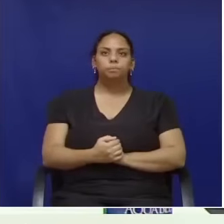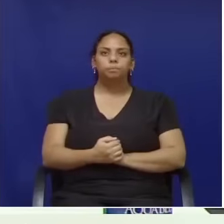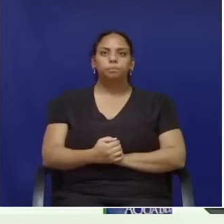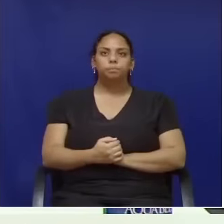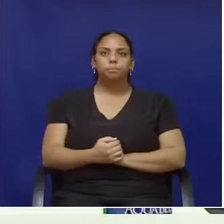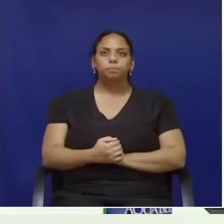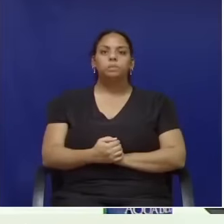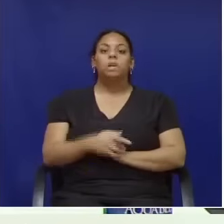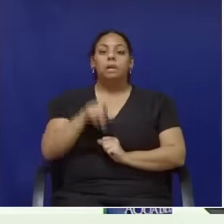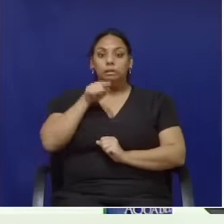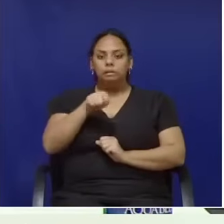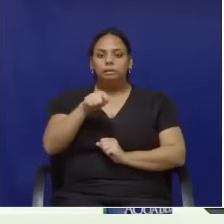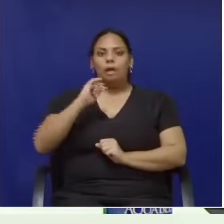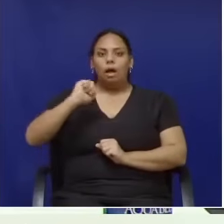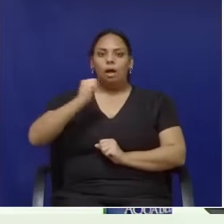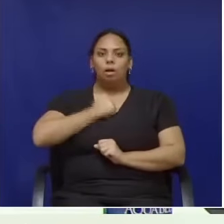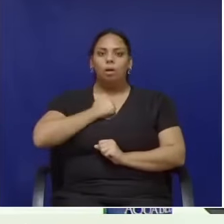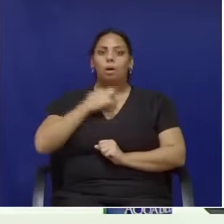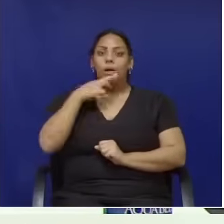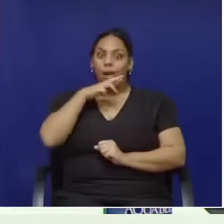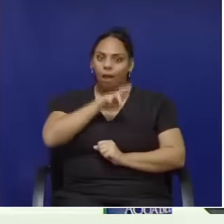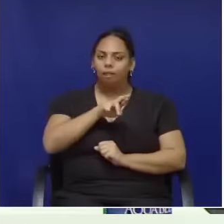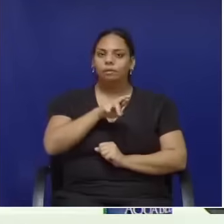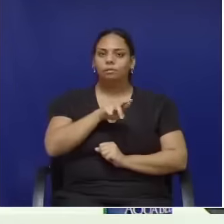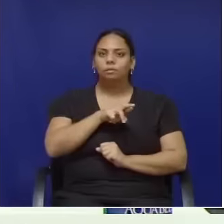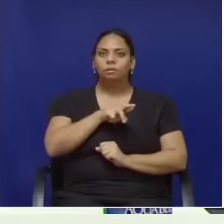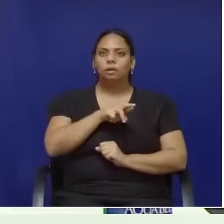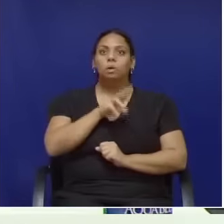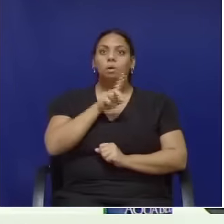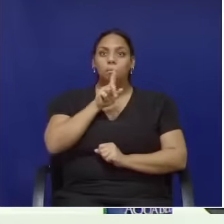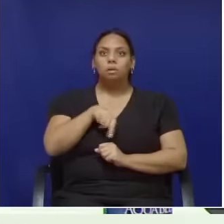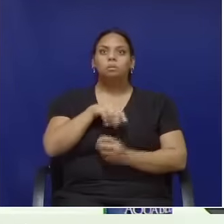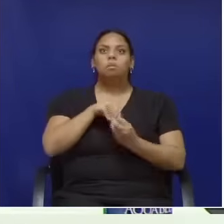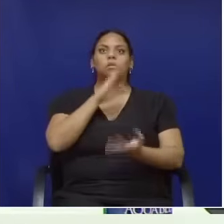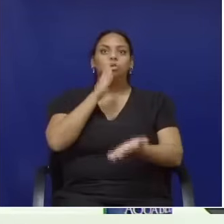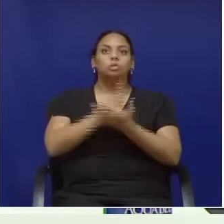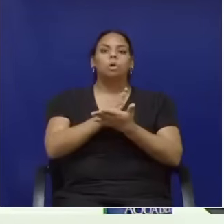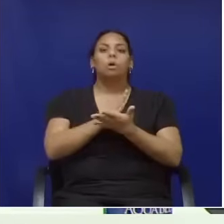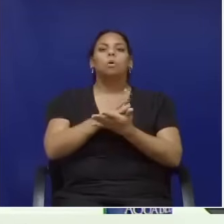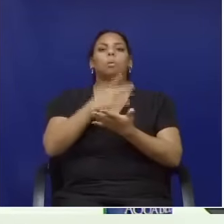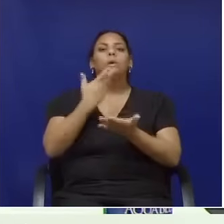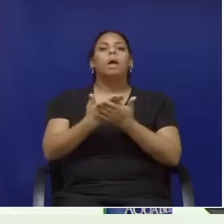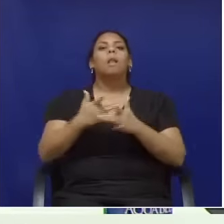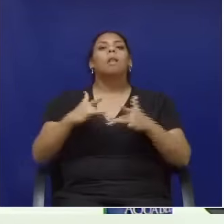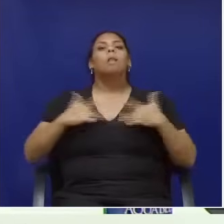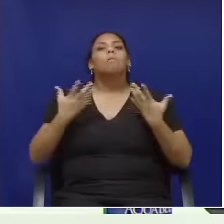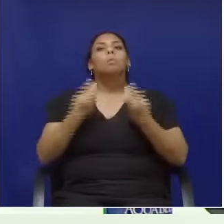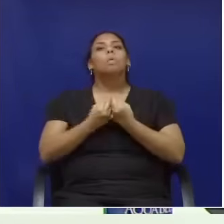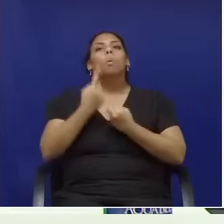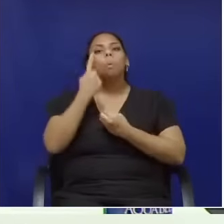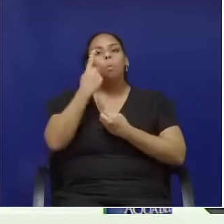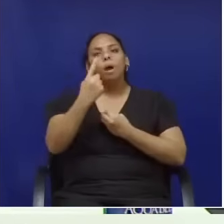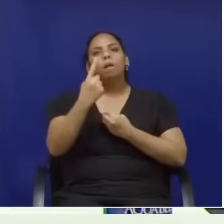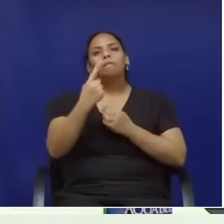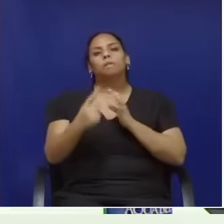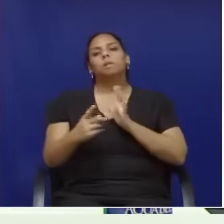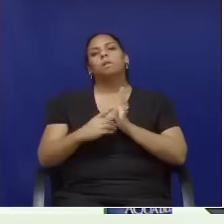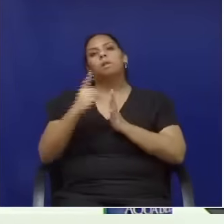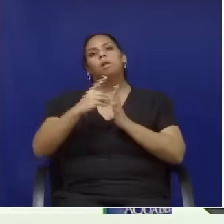reality. We'll have to ensure that one family can live with one head of a locust. Thank